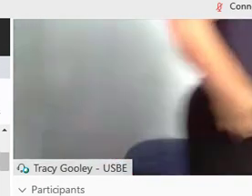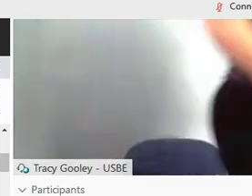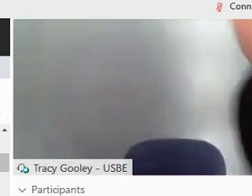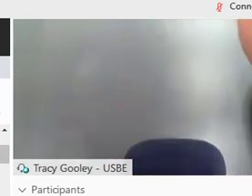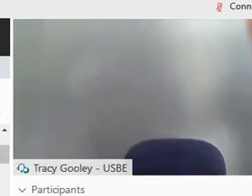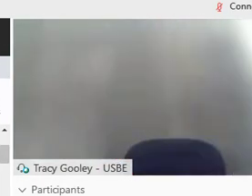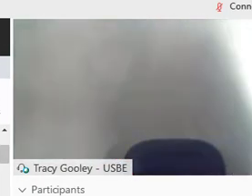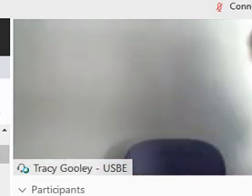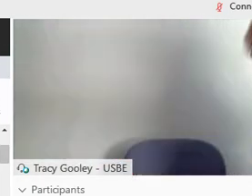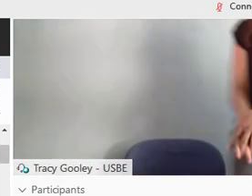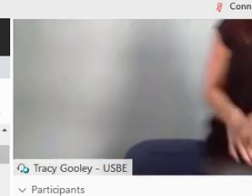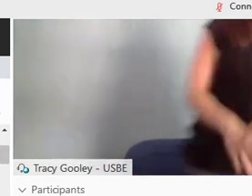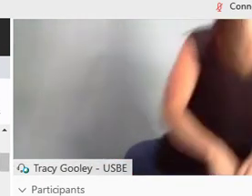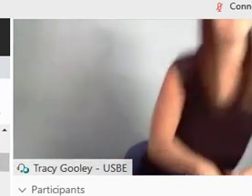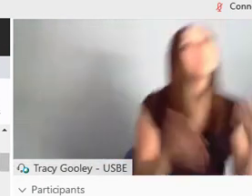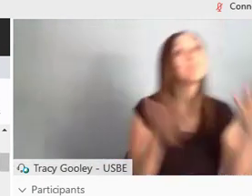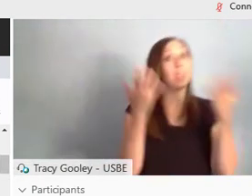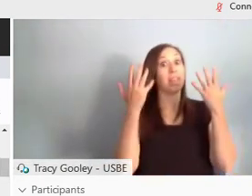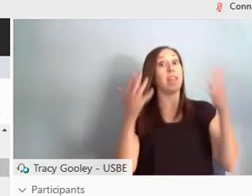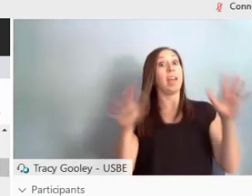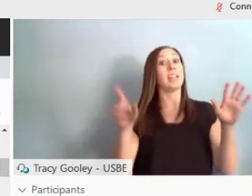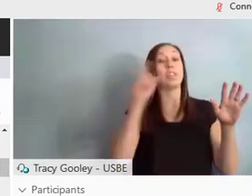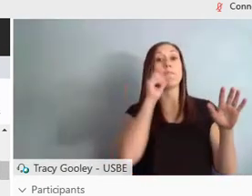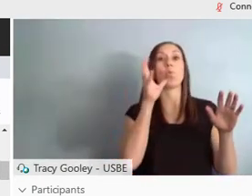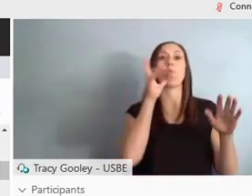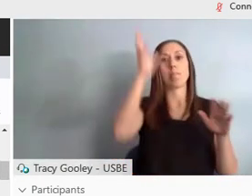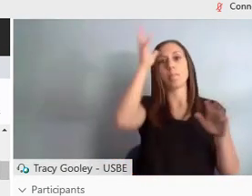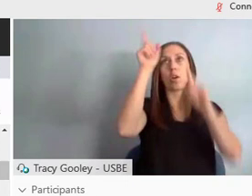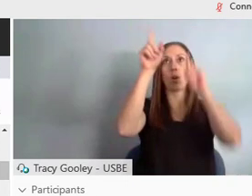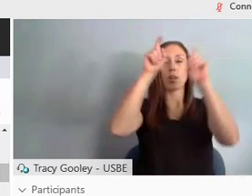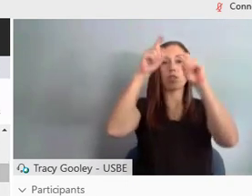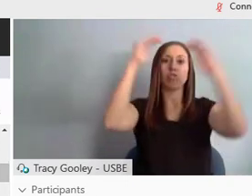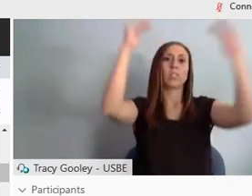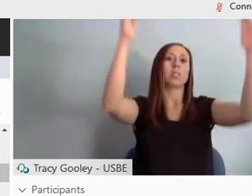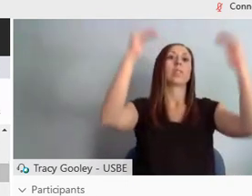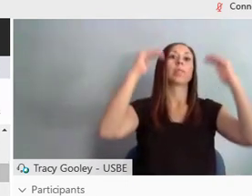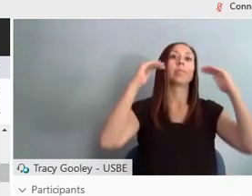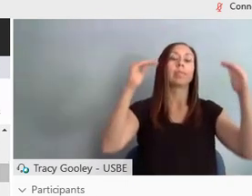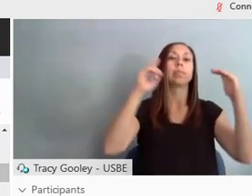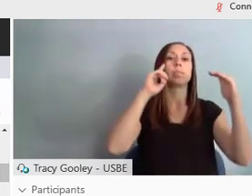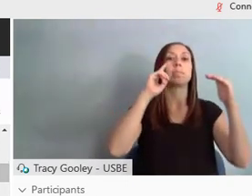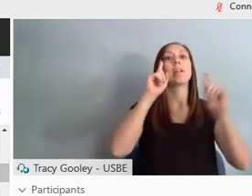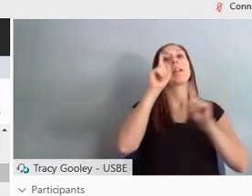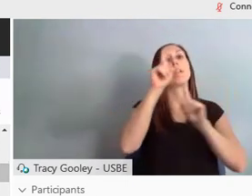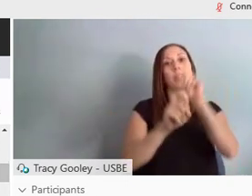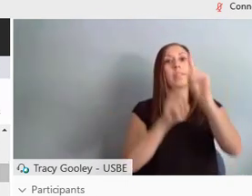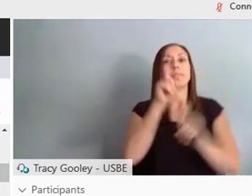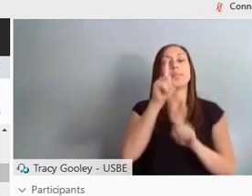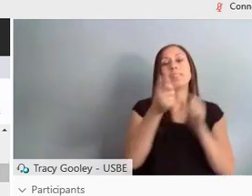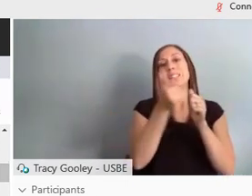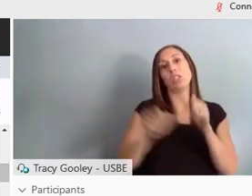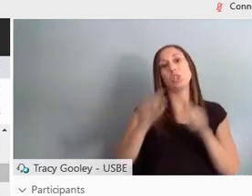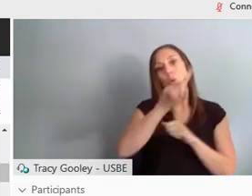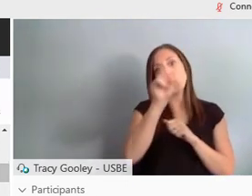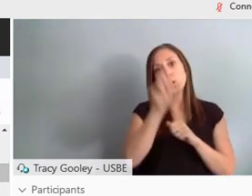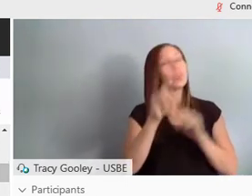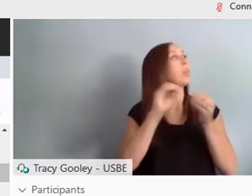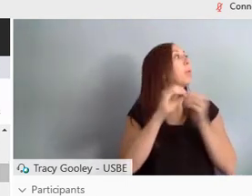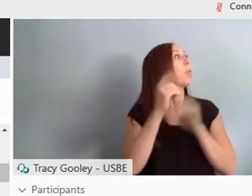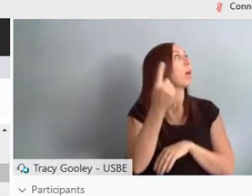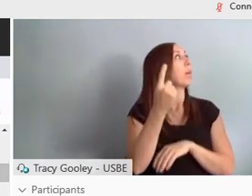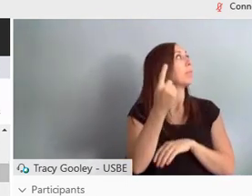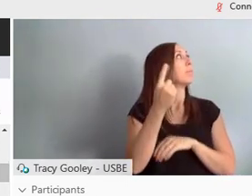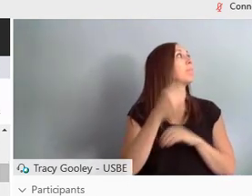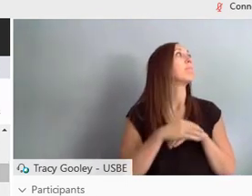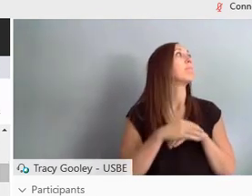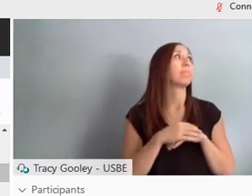So that's it for the parent questionnaire. Then it moves on to each question. So question number